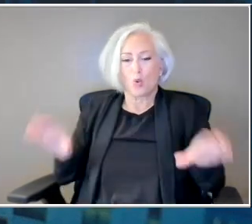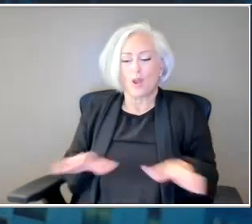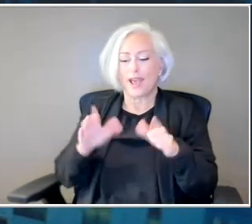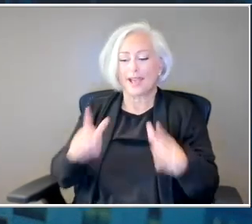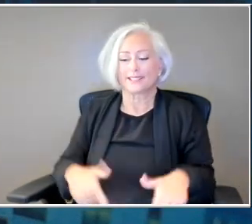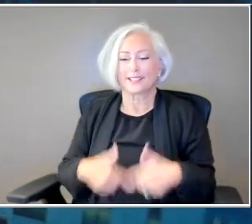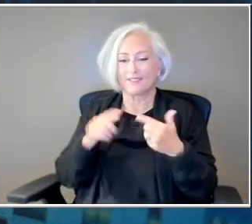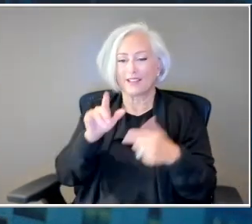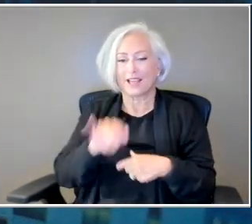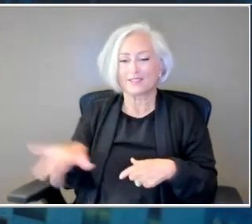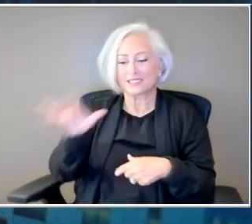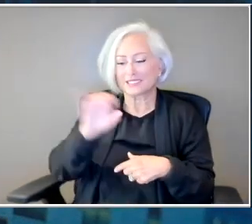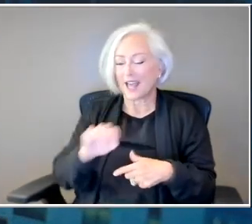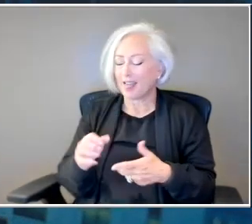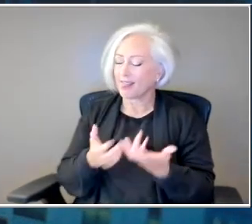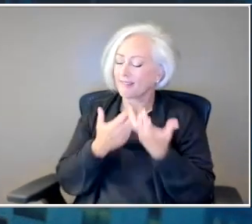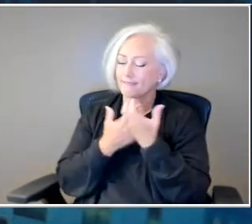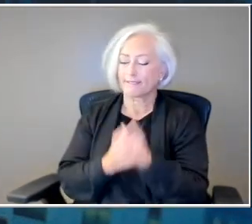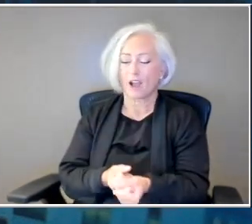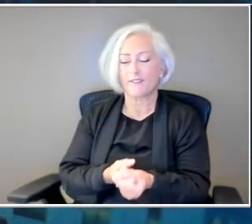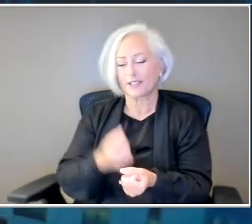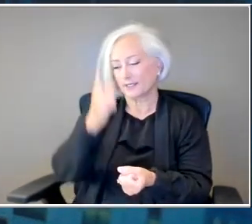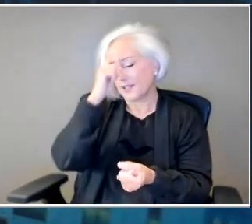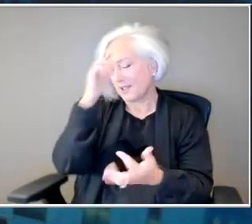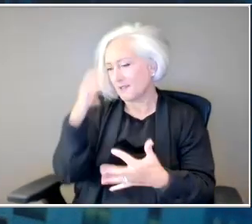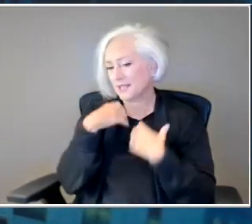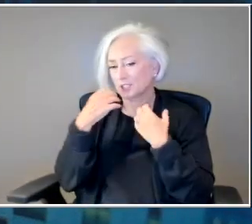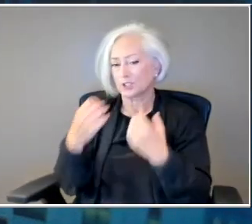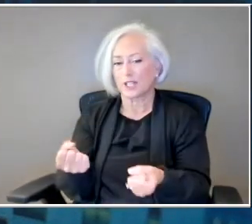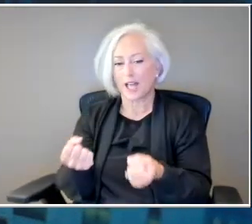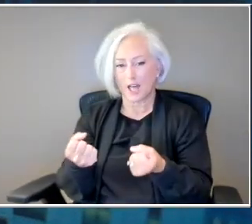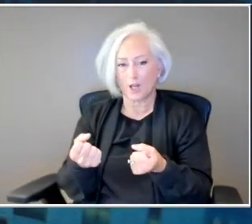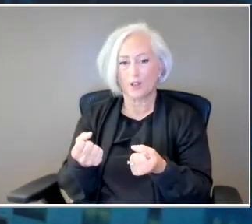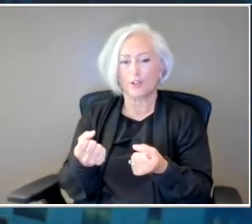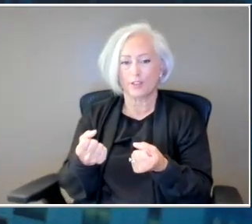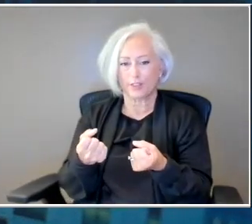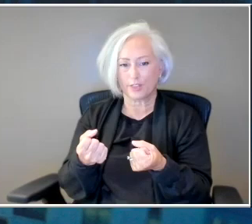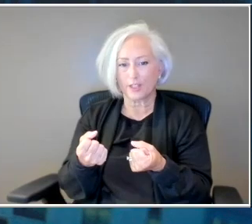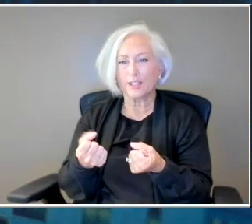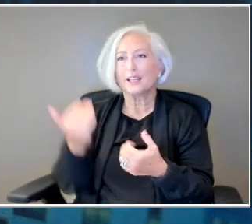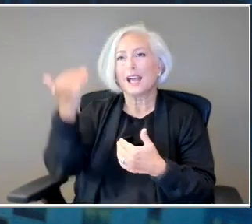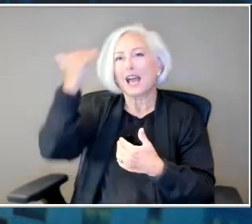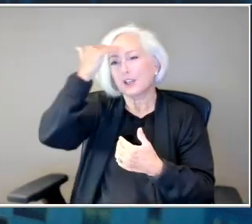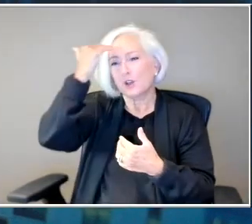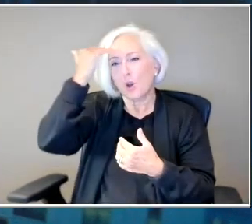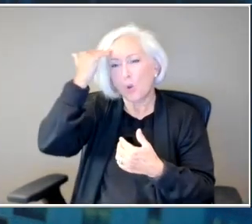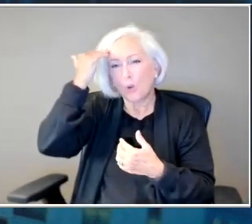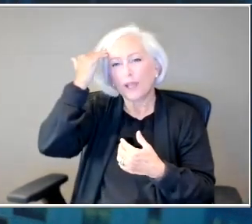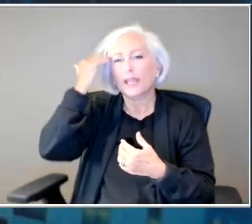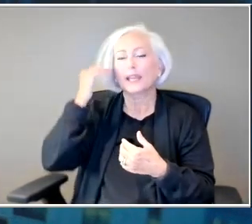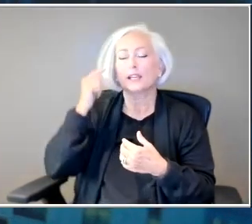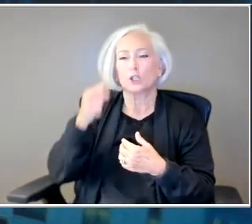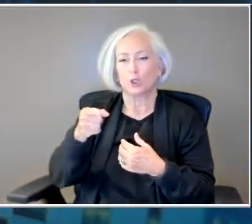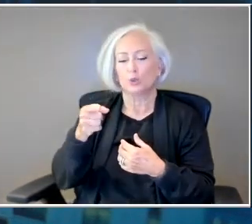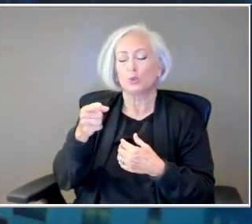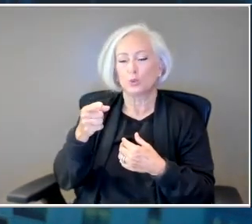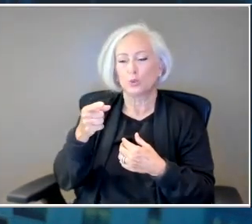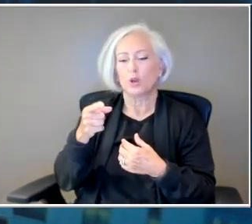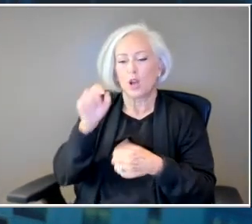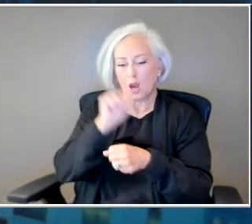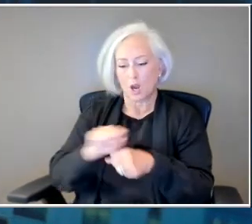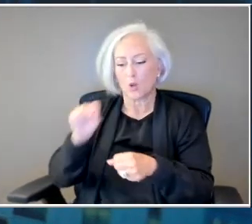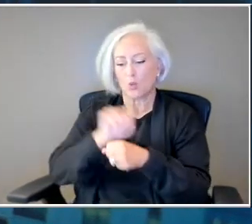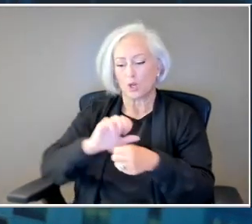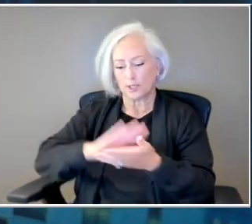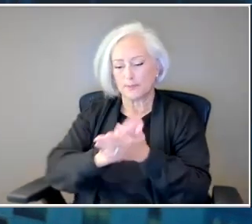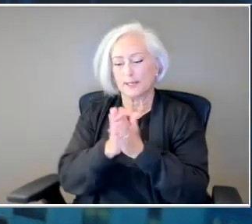just confidence and mental well-being, and just knowing that you are working to be the best